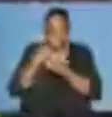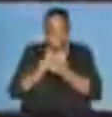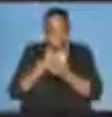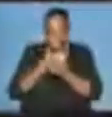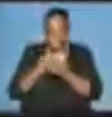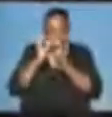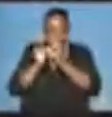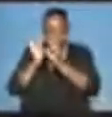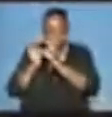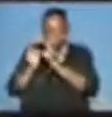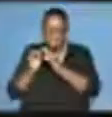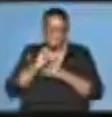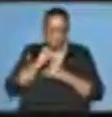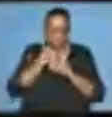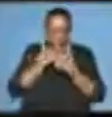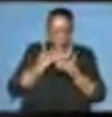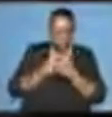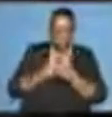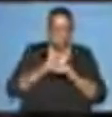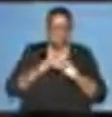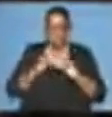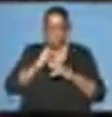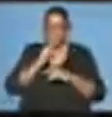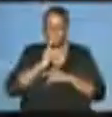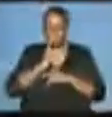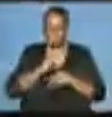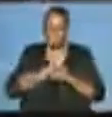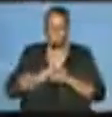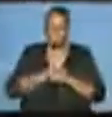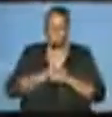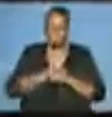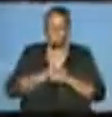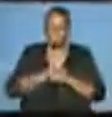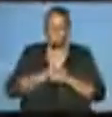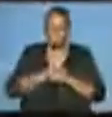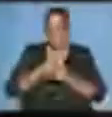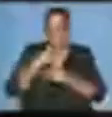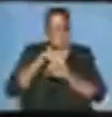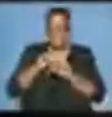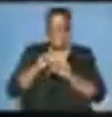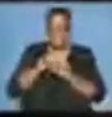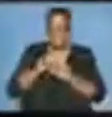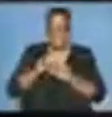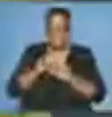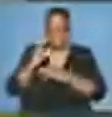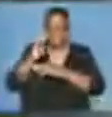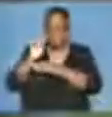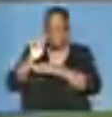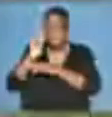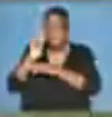was incompetent, which is so far from the truth. But that's the impression that the print media